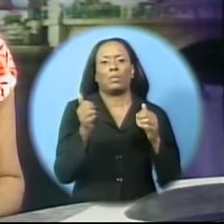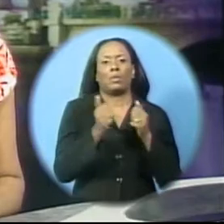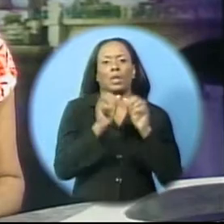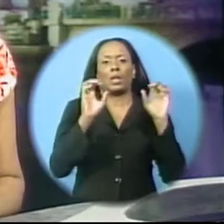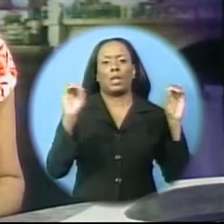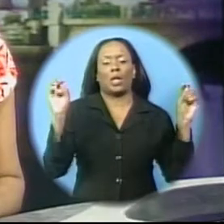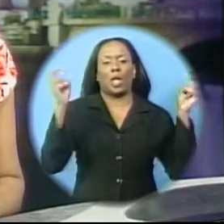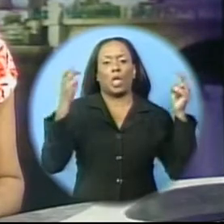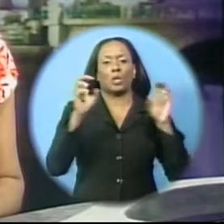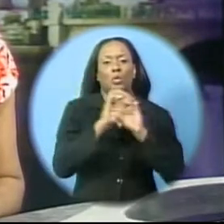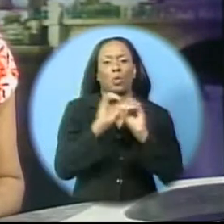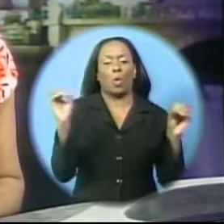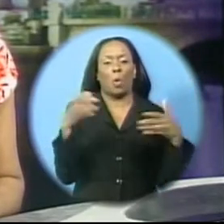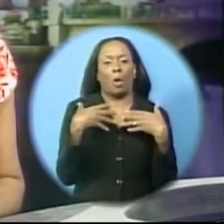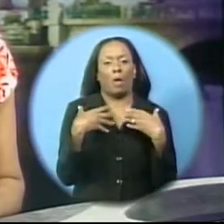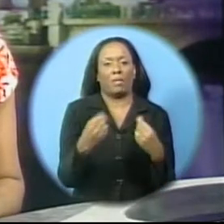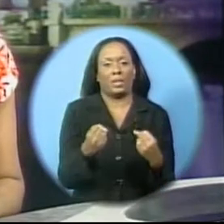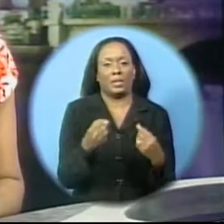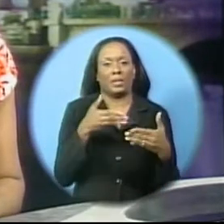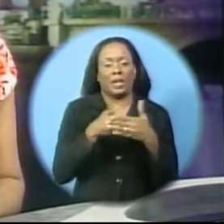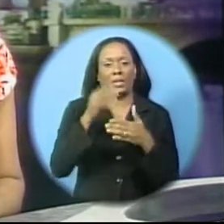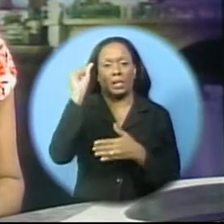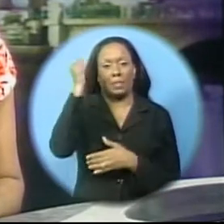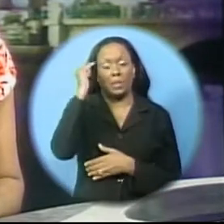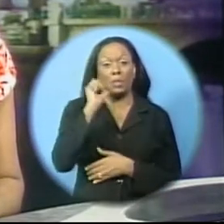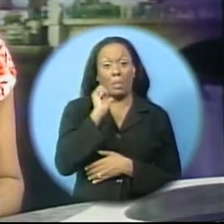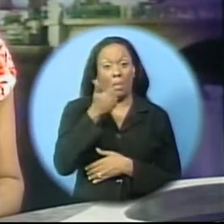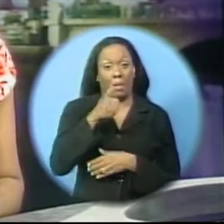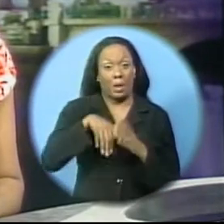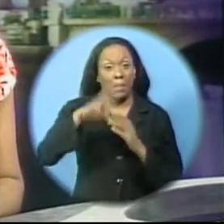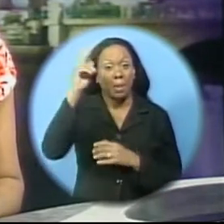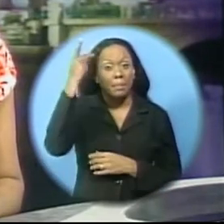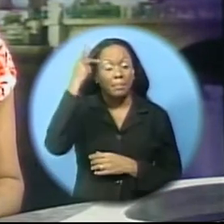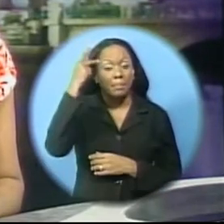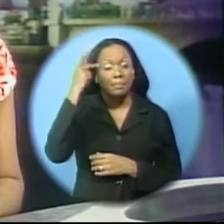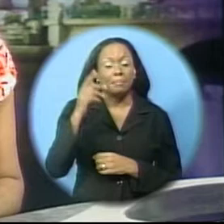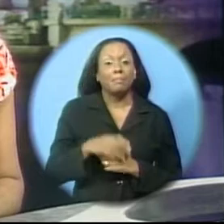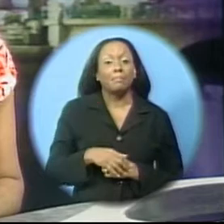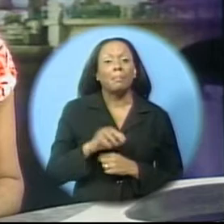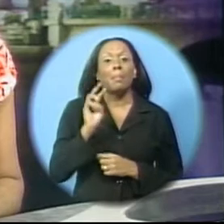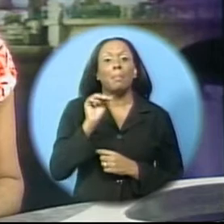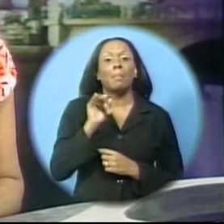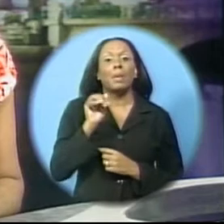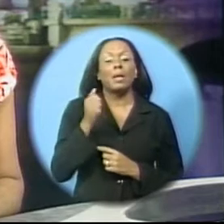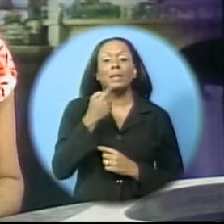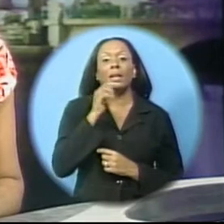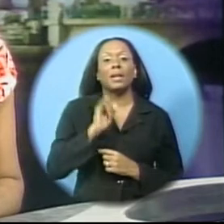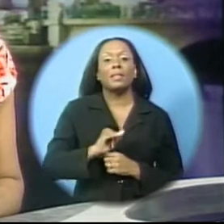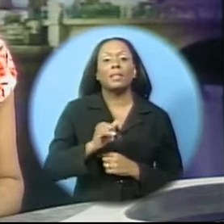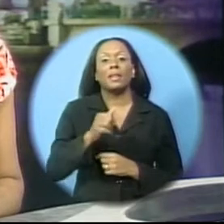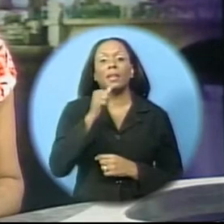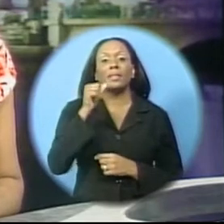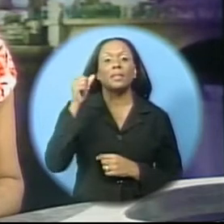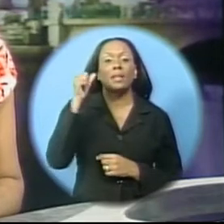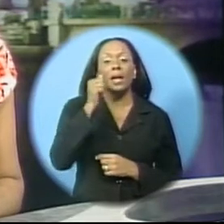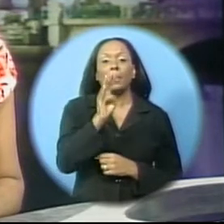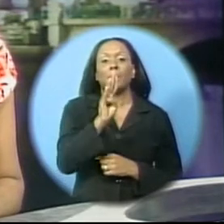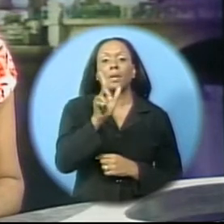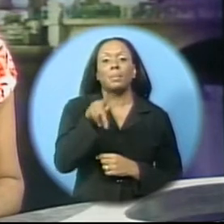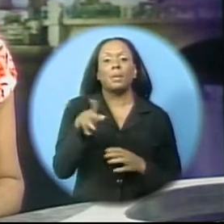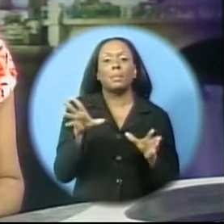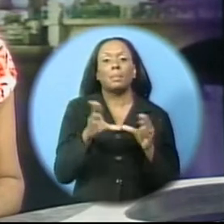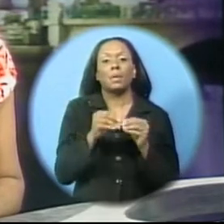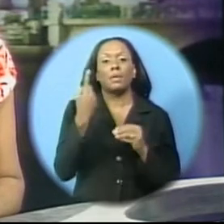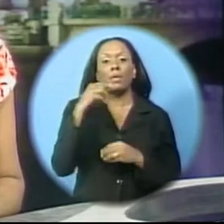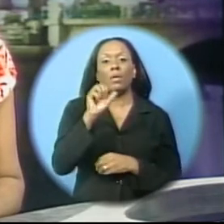motion against the government tomorrow in Parliament. Opposition leader Mia Mottley made this clear at a Barbados Labour Party nomination meeting for the St.